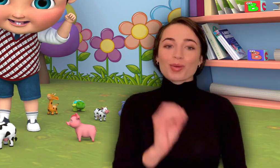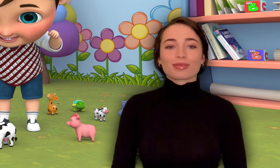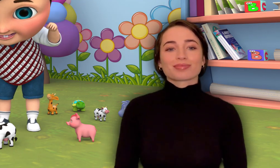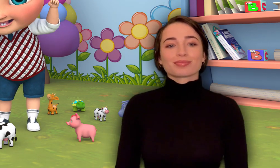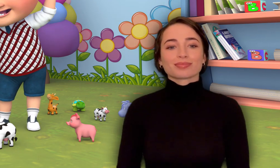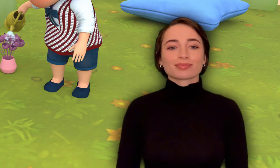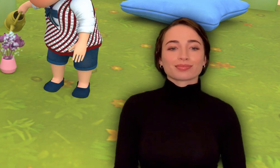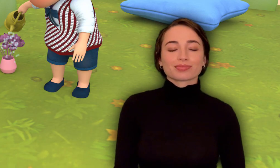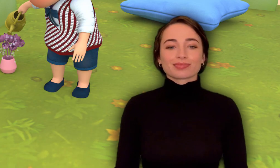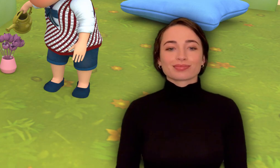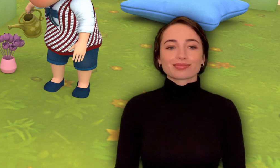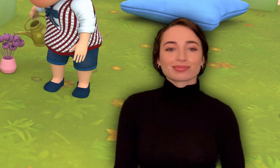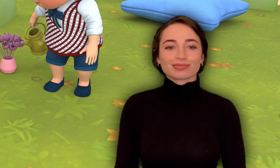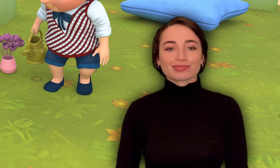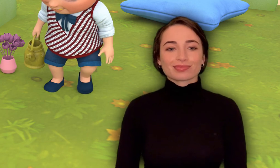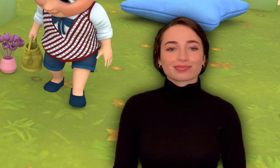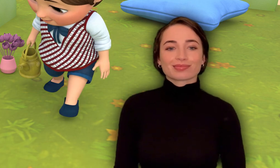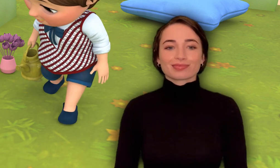E-I-E-I-O.